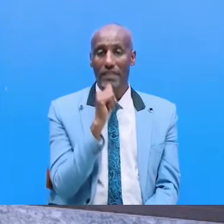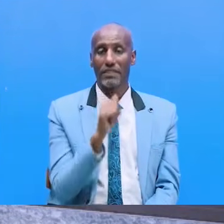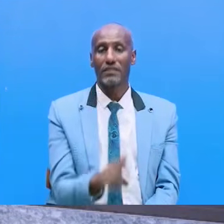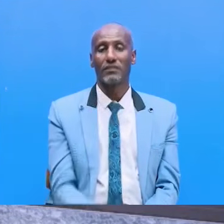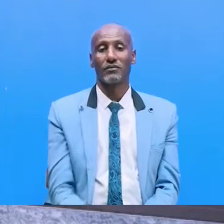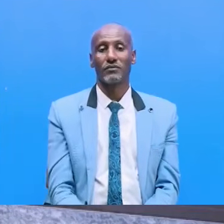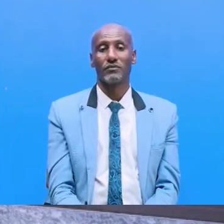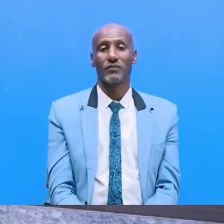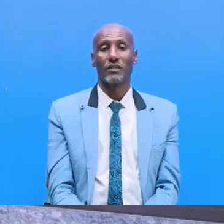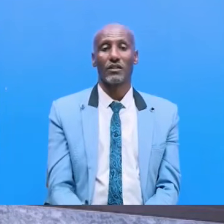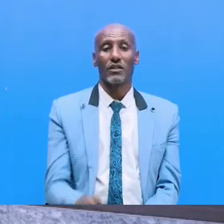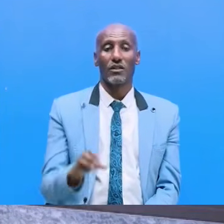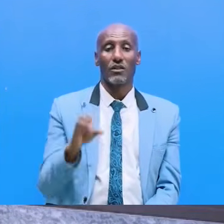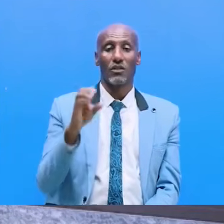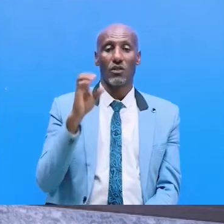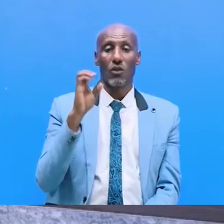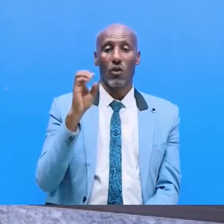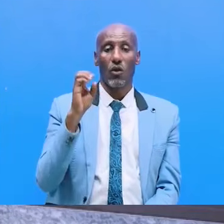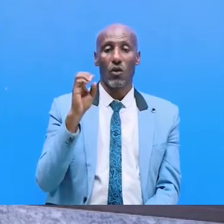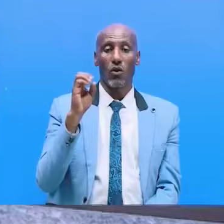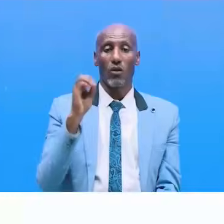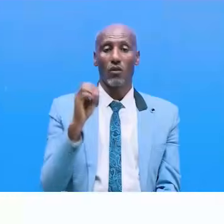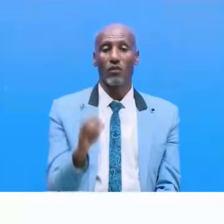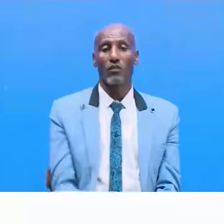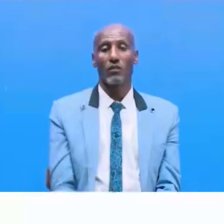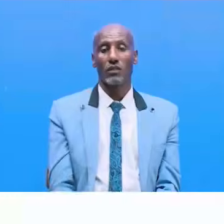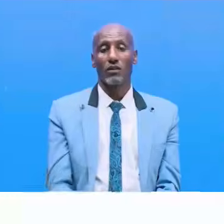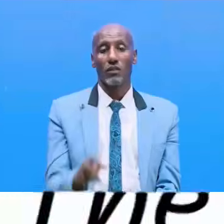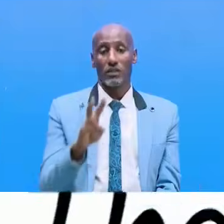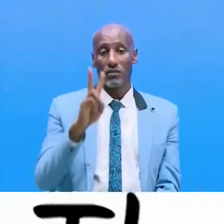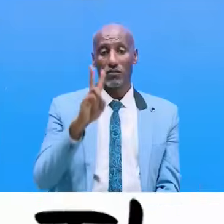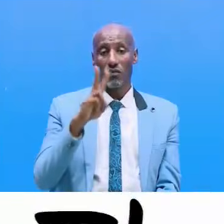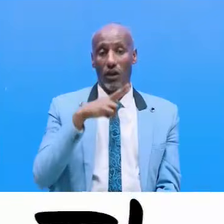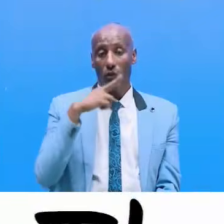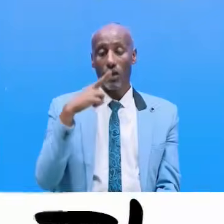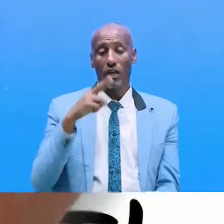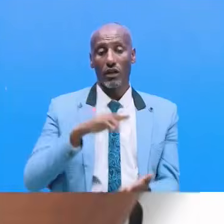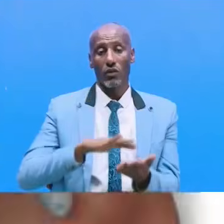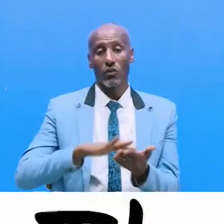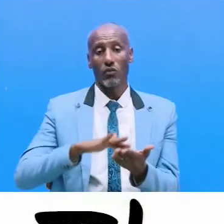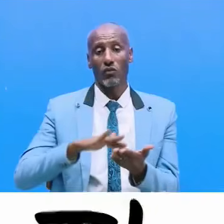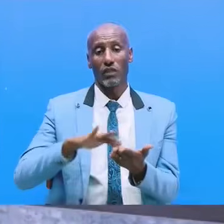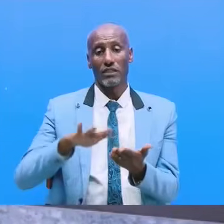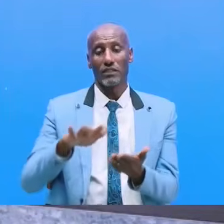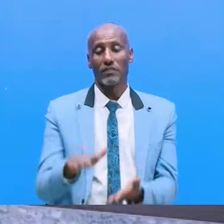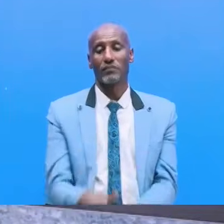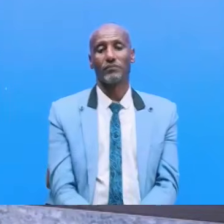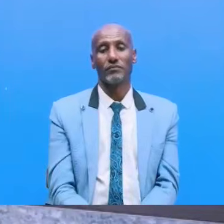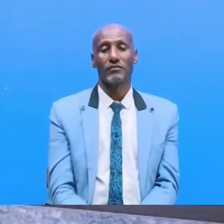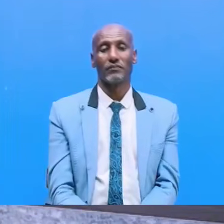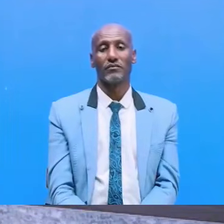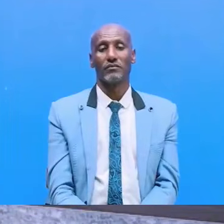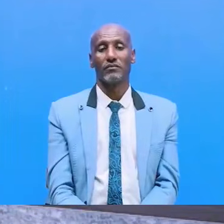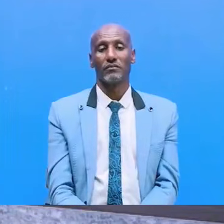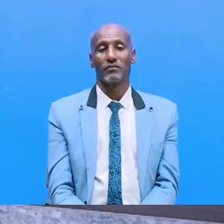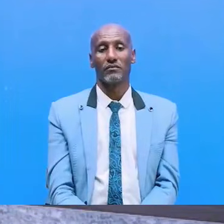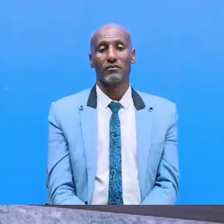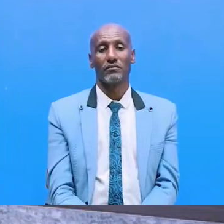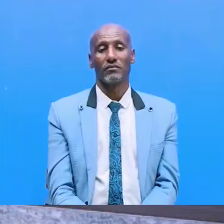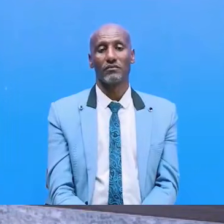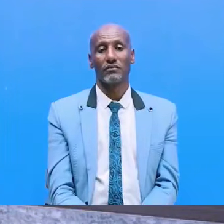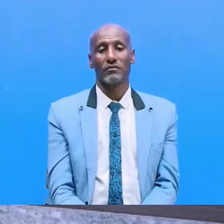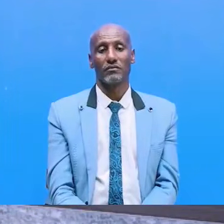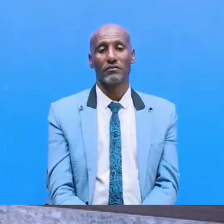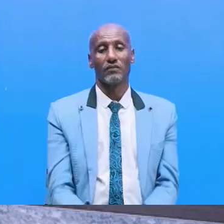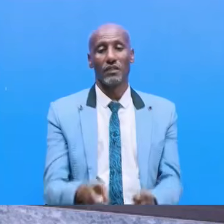what? O. O is a vowel word or letter from alphabet. So this